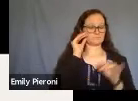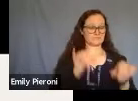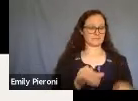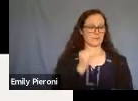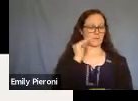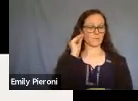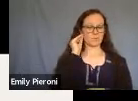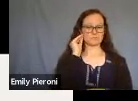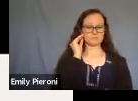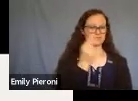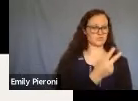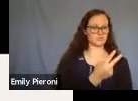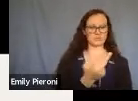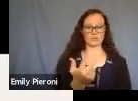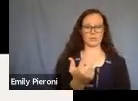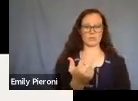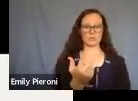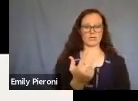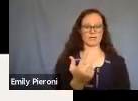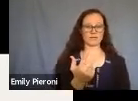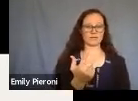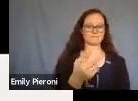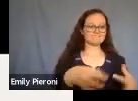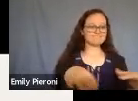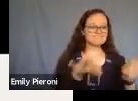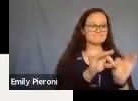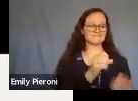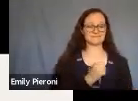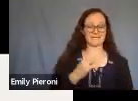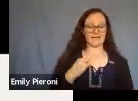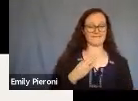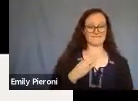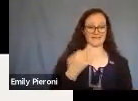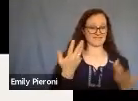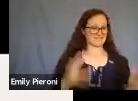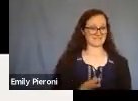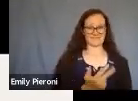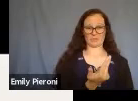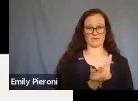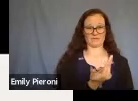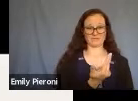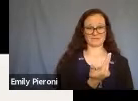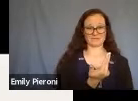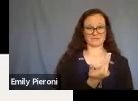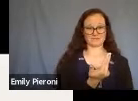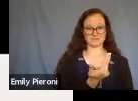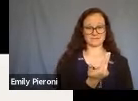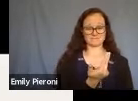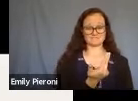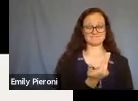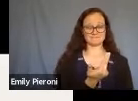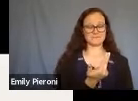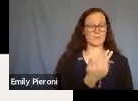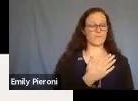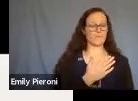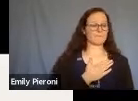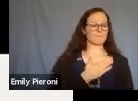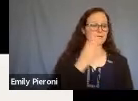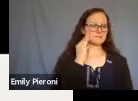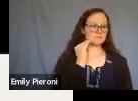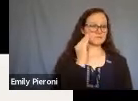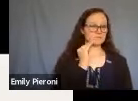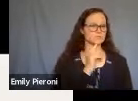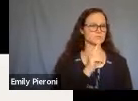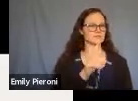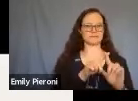essential personnel, myself included. So it's, you know, I guess my experience has been very different